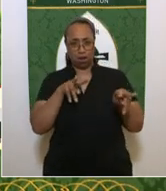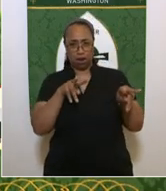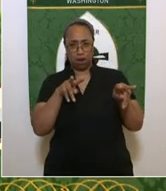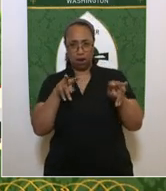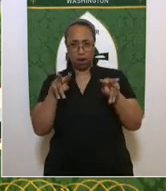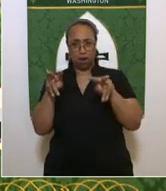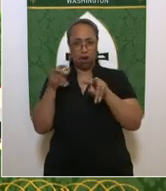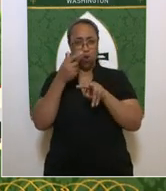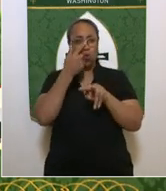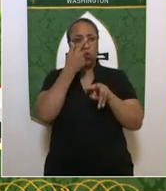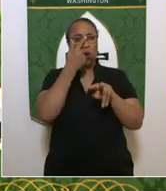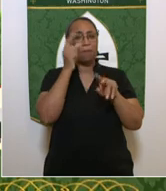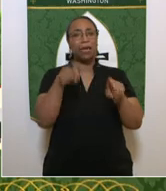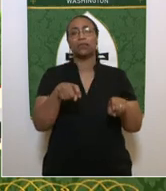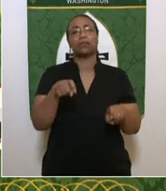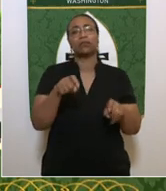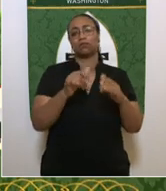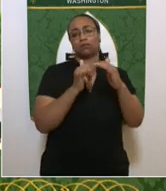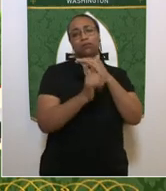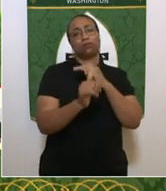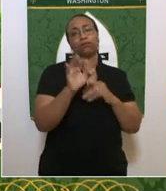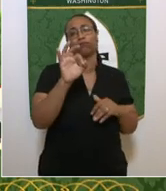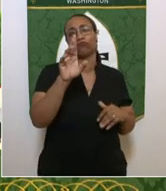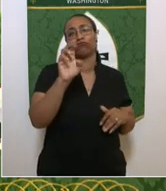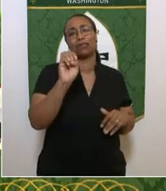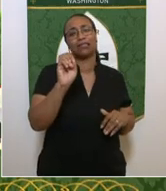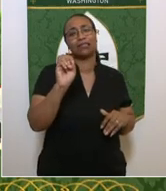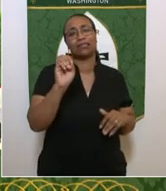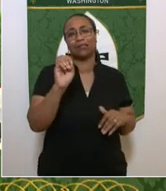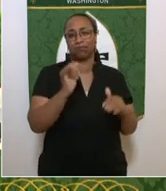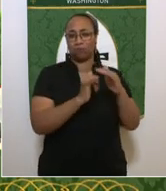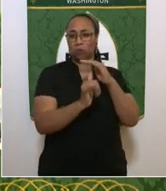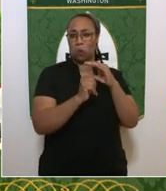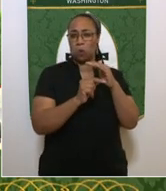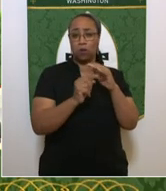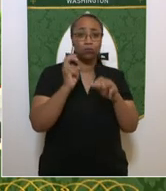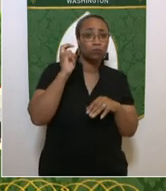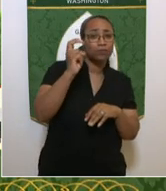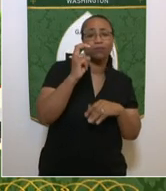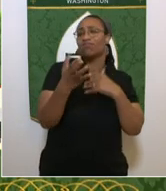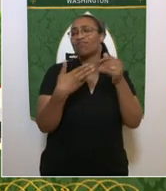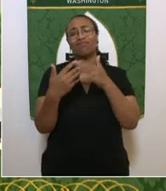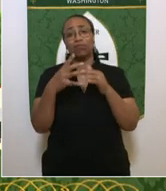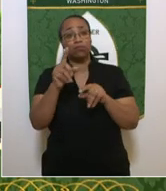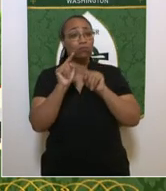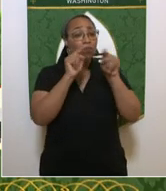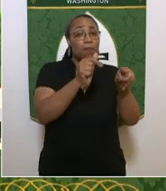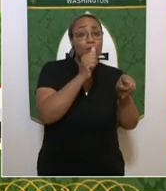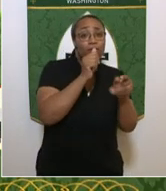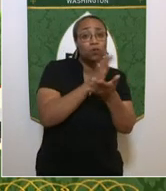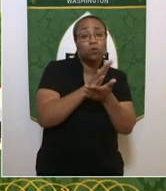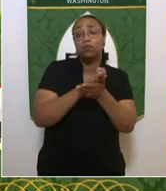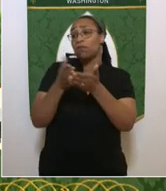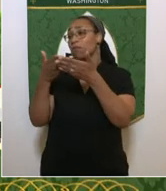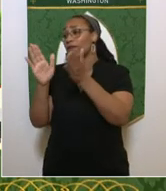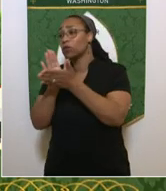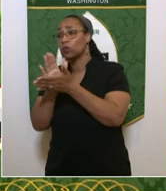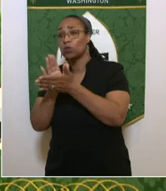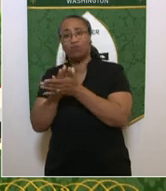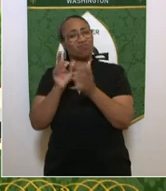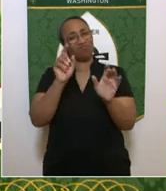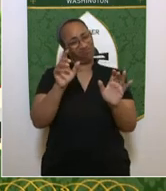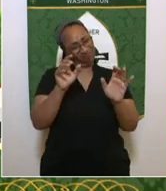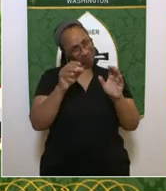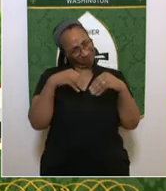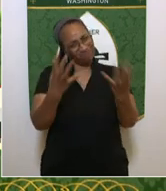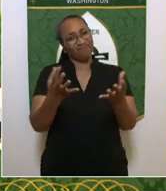public school or here to St. Patrick's. They should be able to get a free So I, by